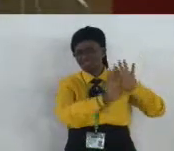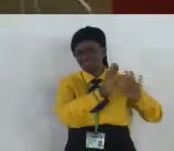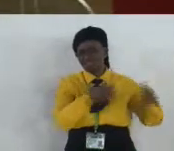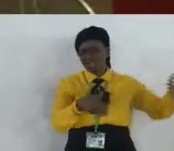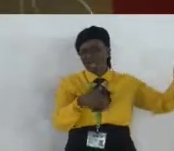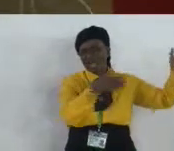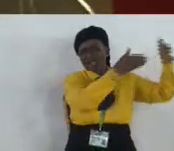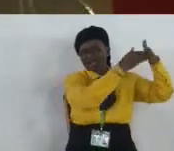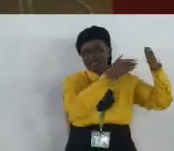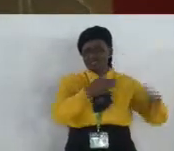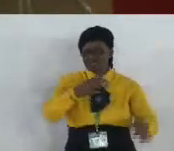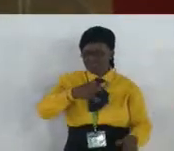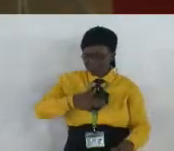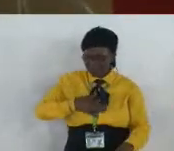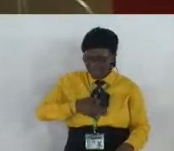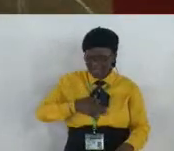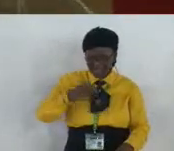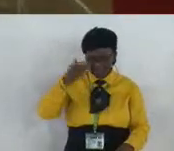against my head.